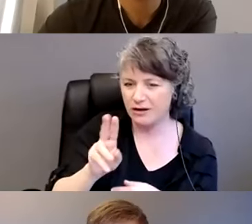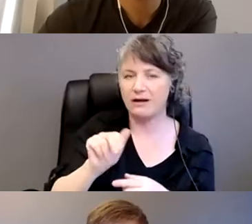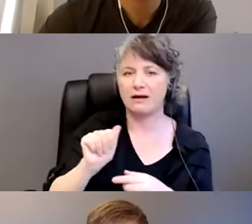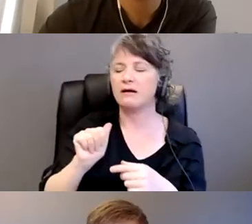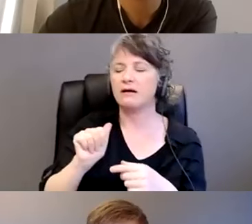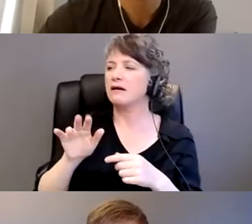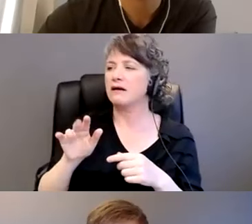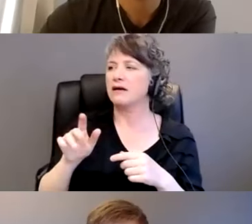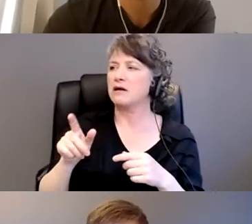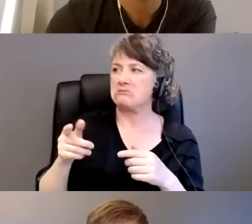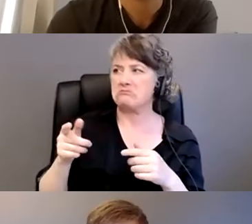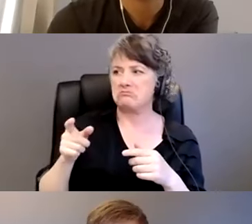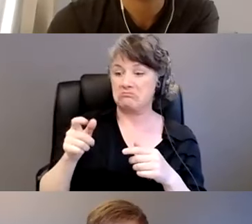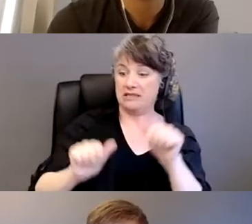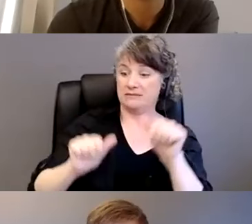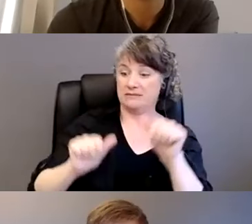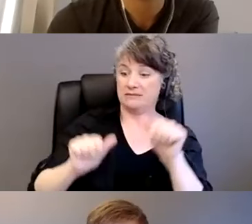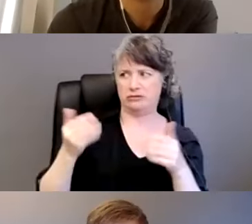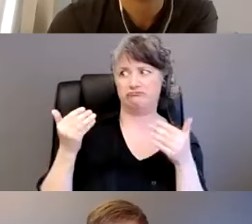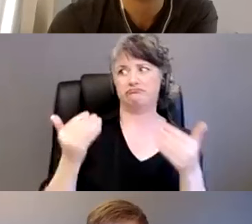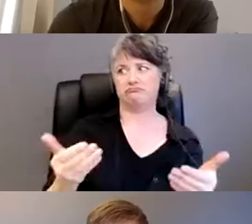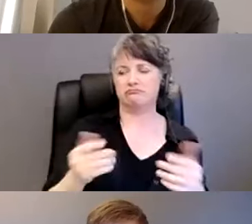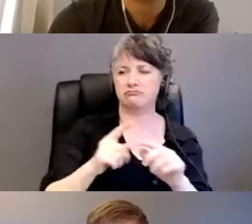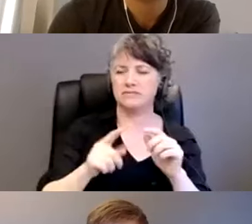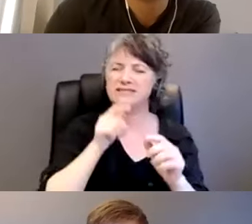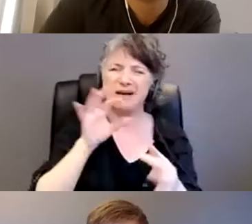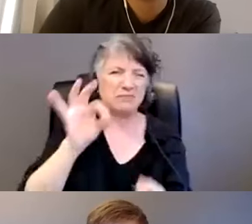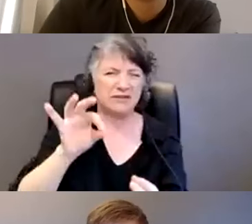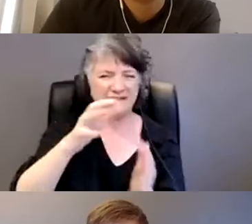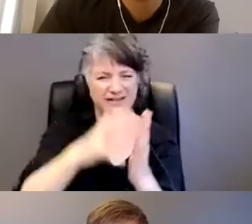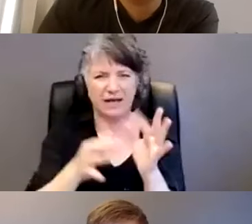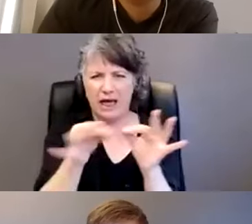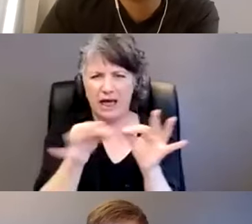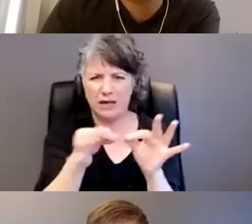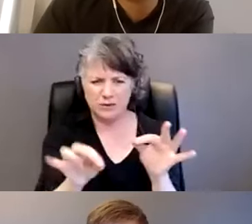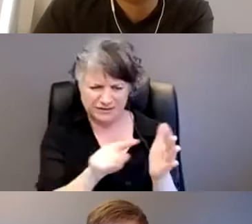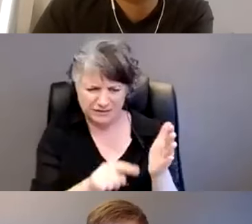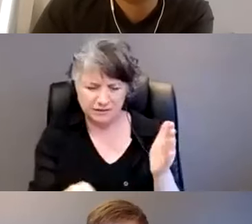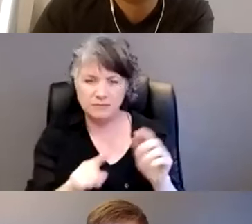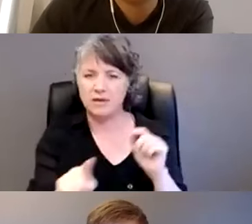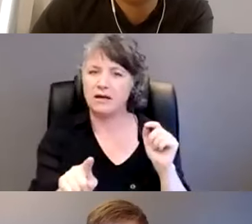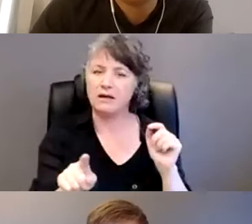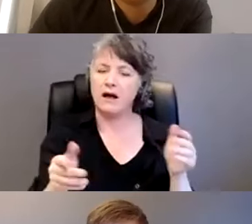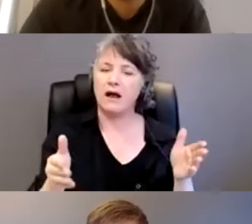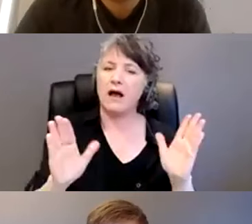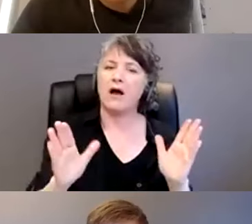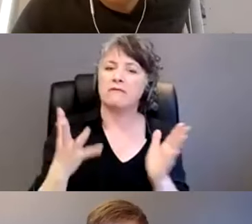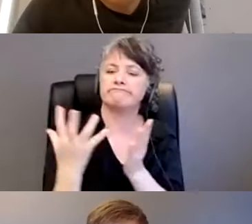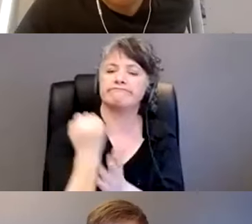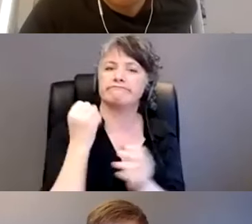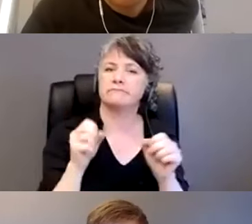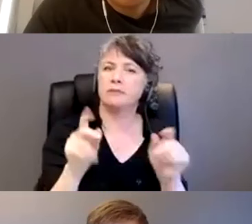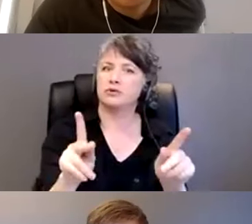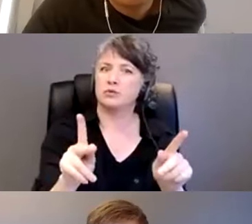not ideal, but it does open the door, particularly if someone